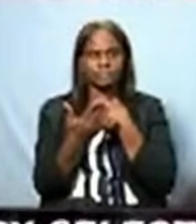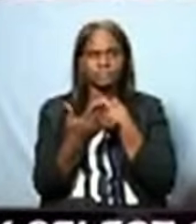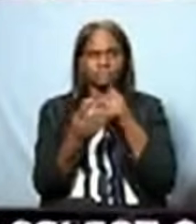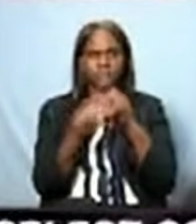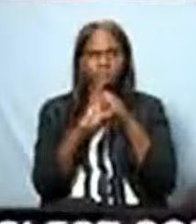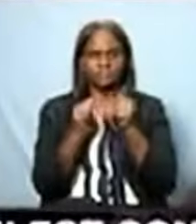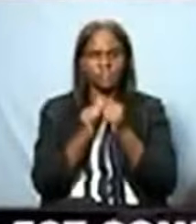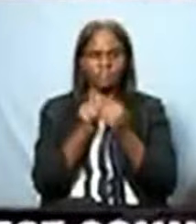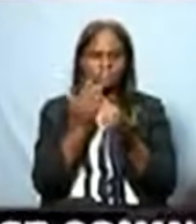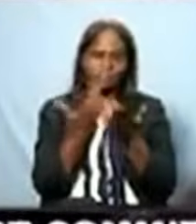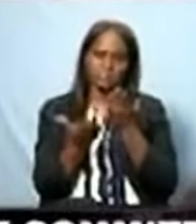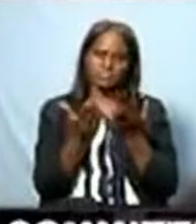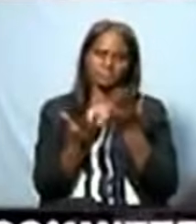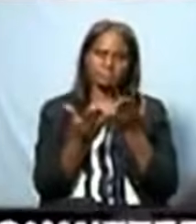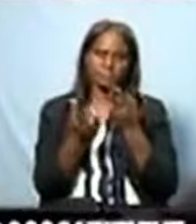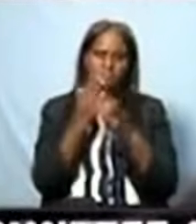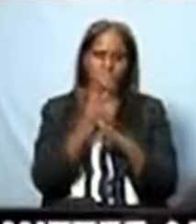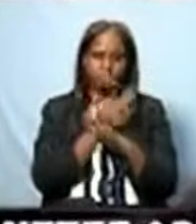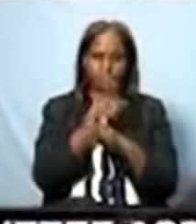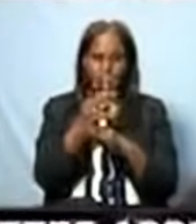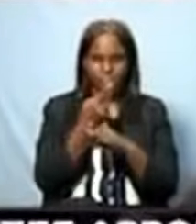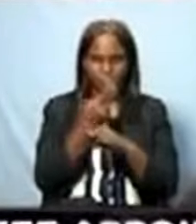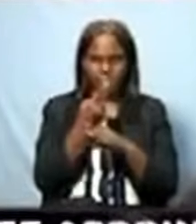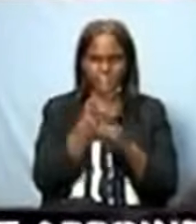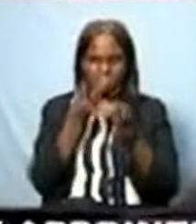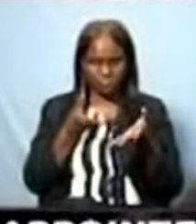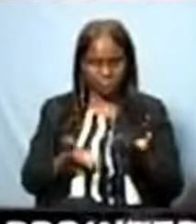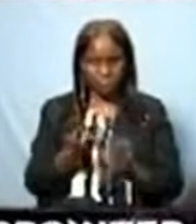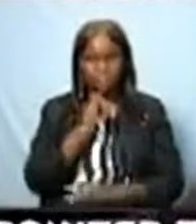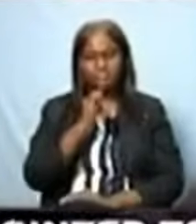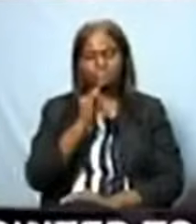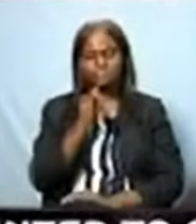beginning probably before you and I were born?